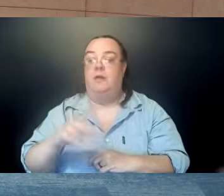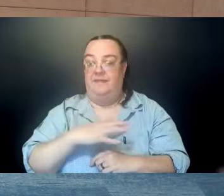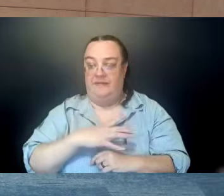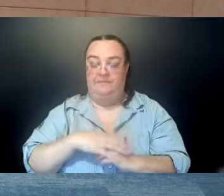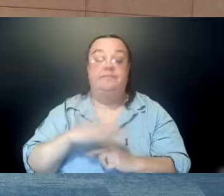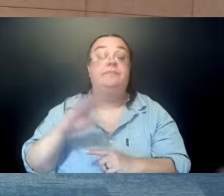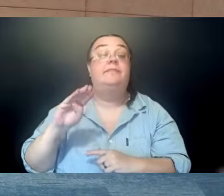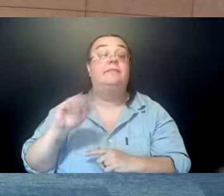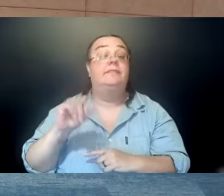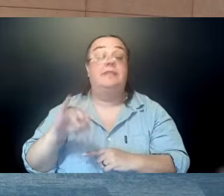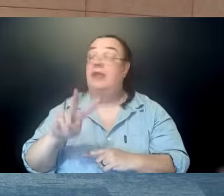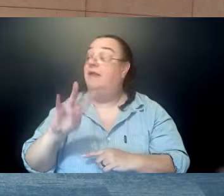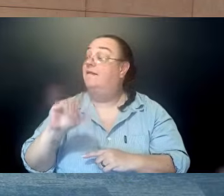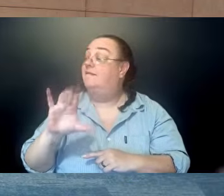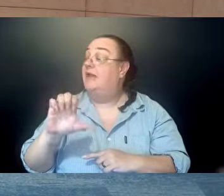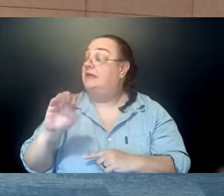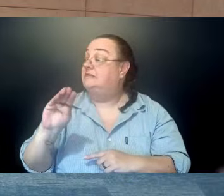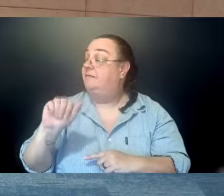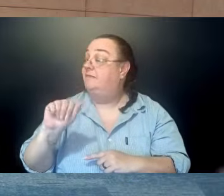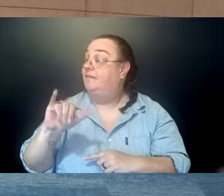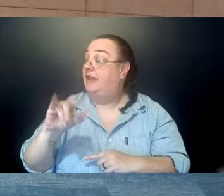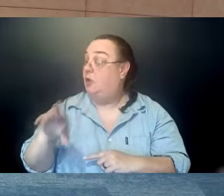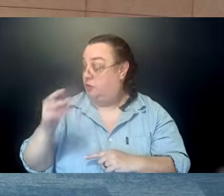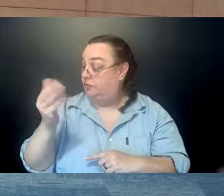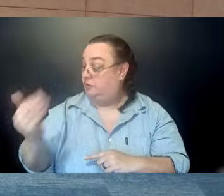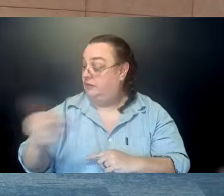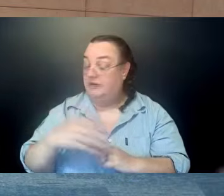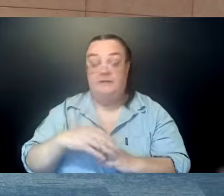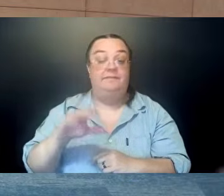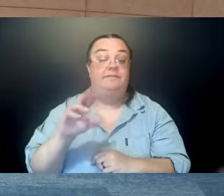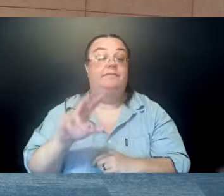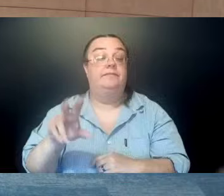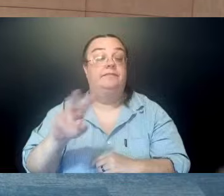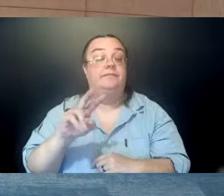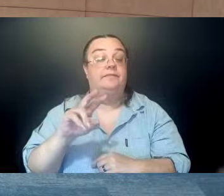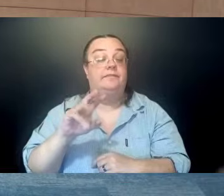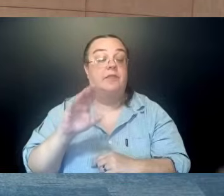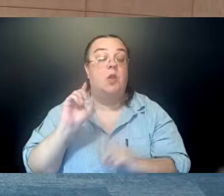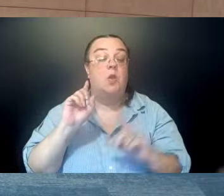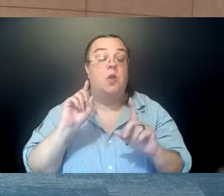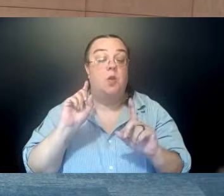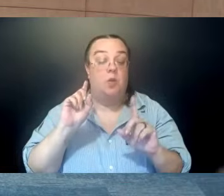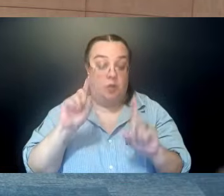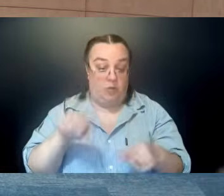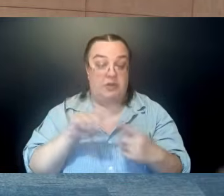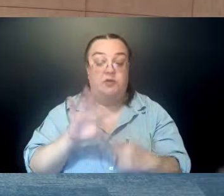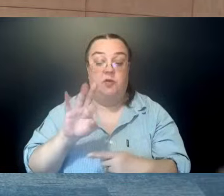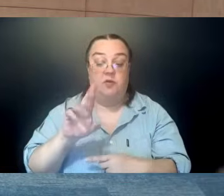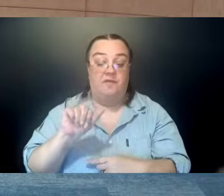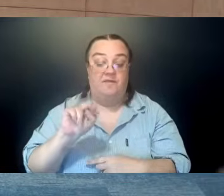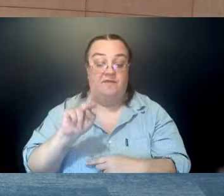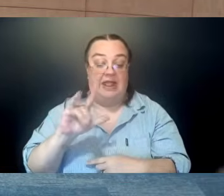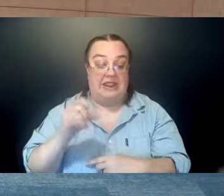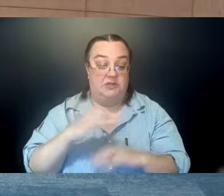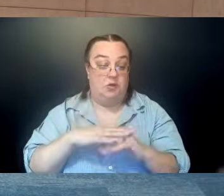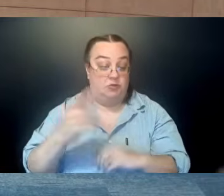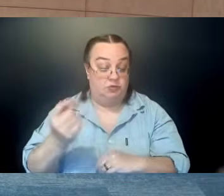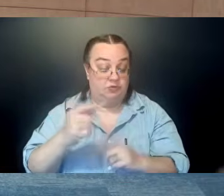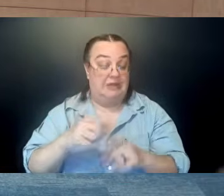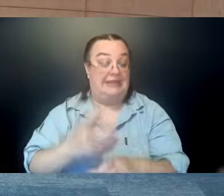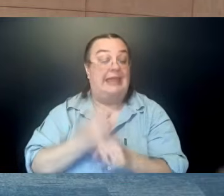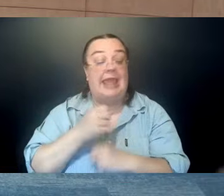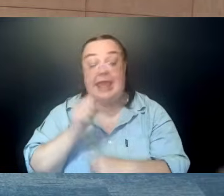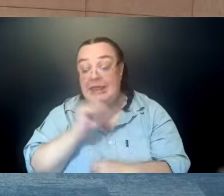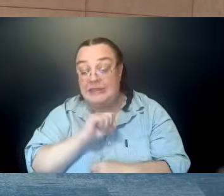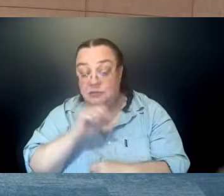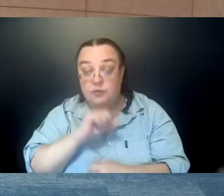Yes, Vice Mayor, sorry, go ahead. We went to Franklin's on Tuesday to get ice cream to help